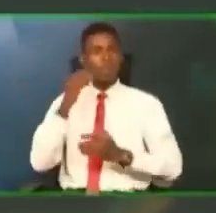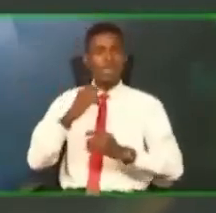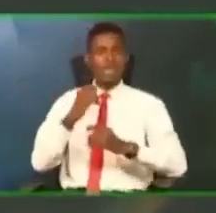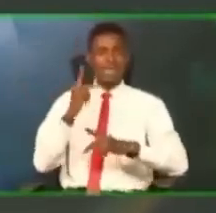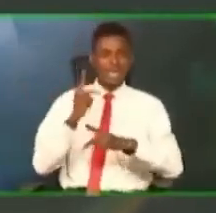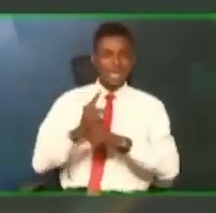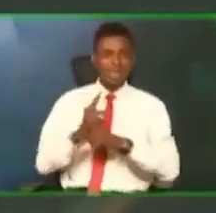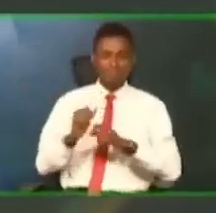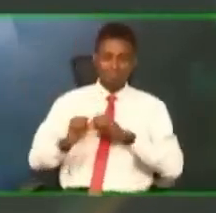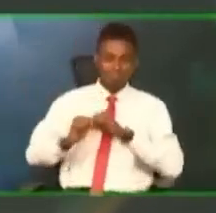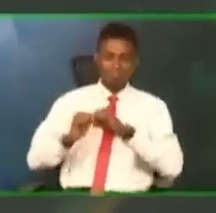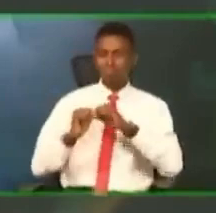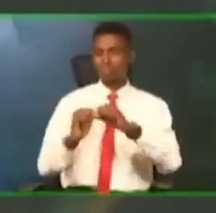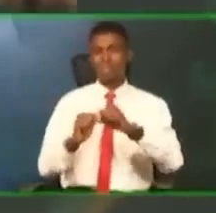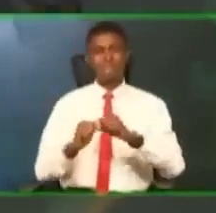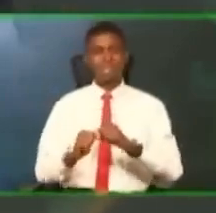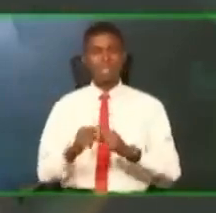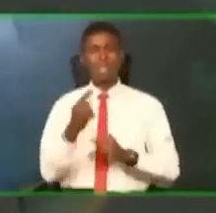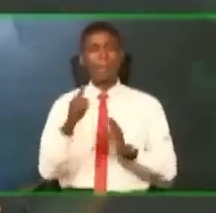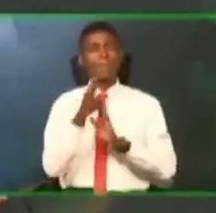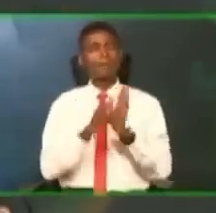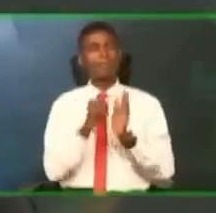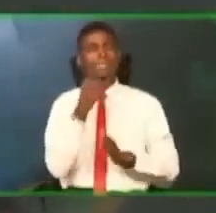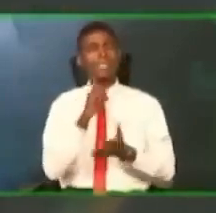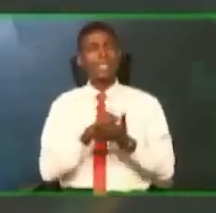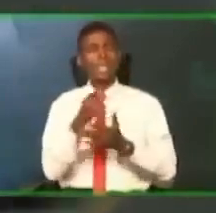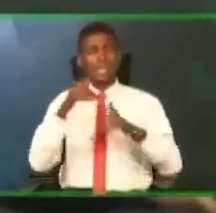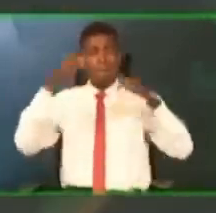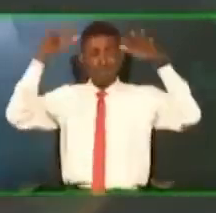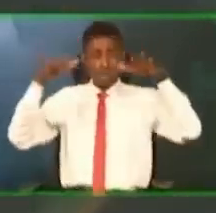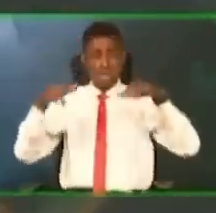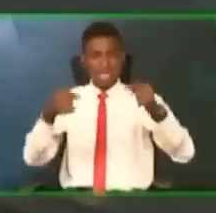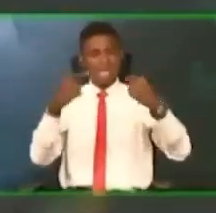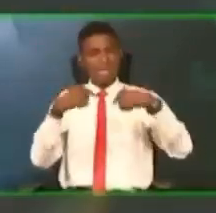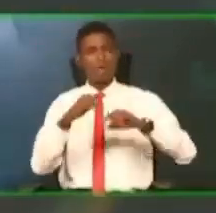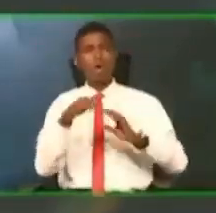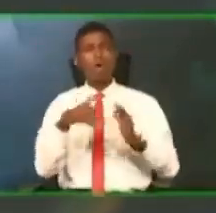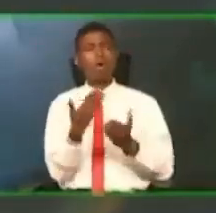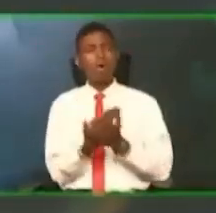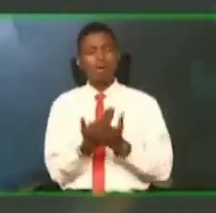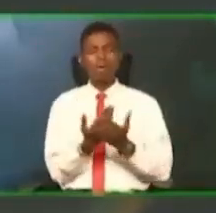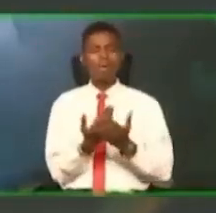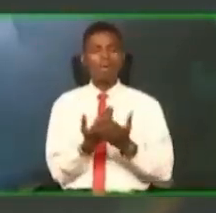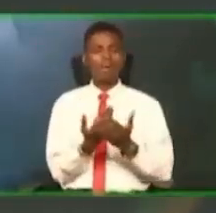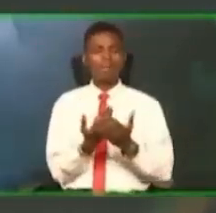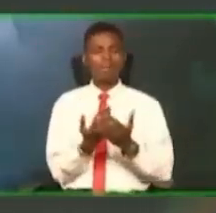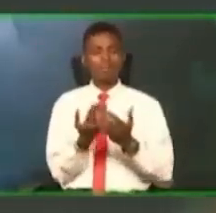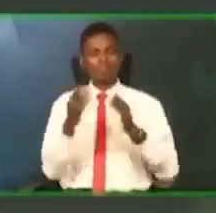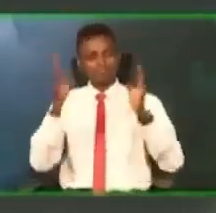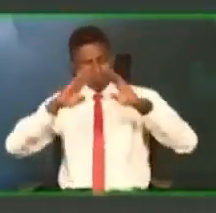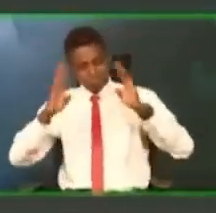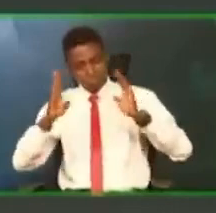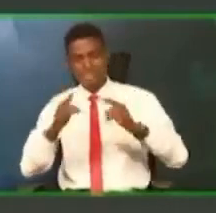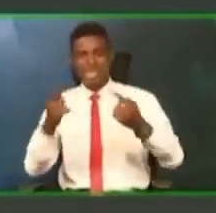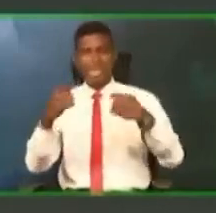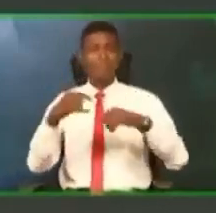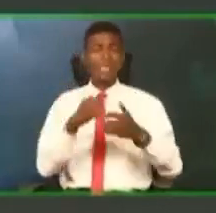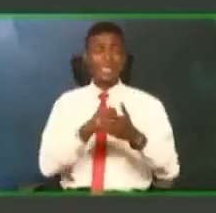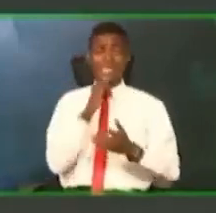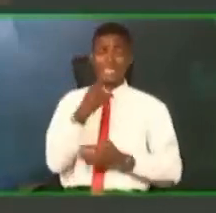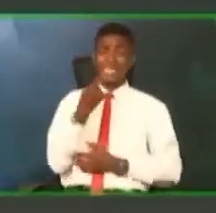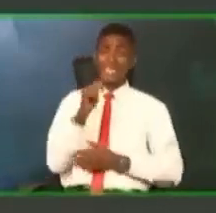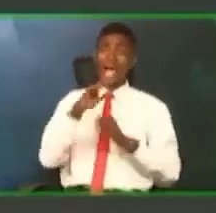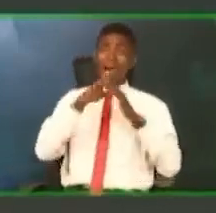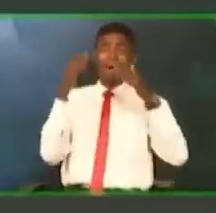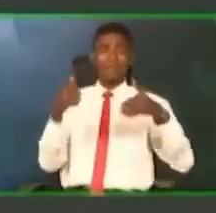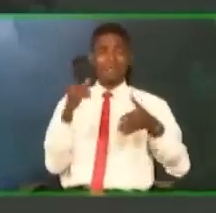the rains came, the floods came, all kinds of things came. But it was the house that was built.